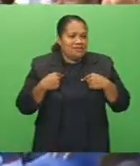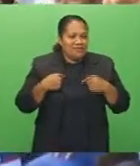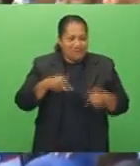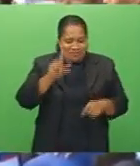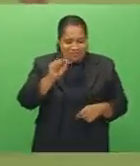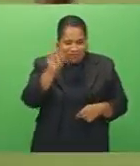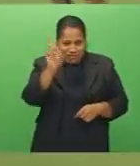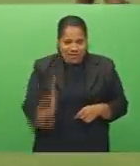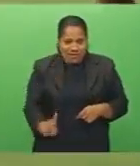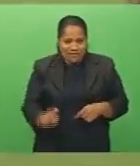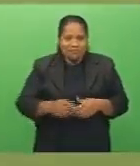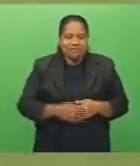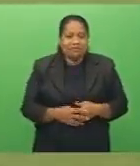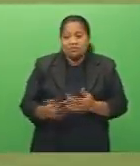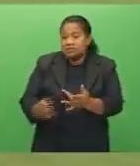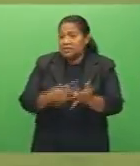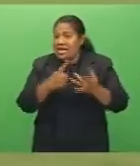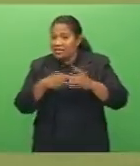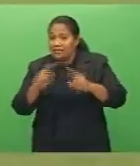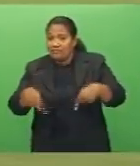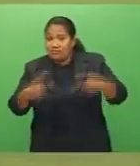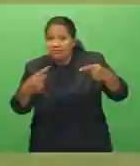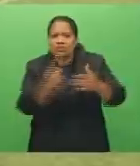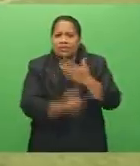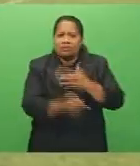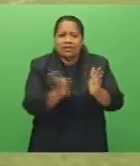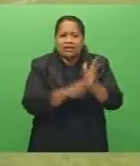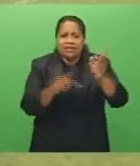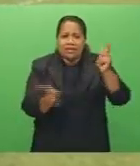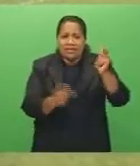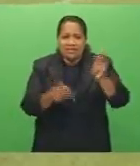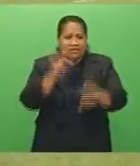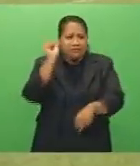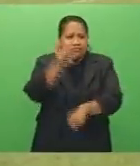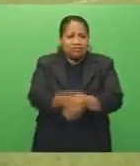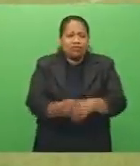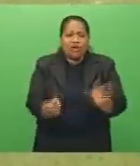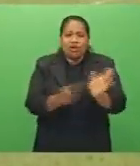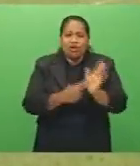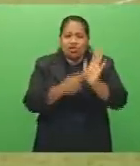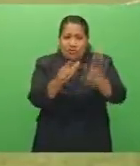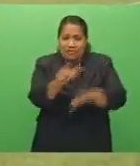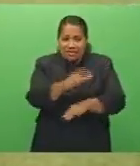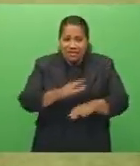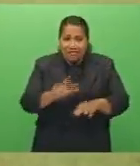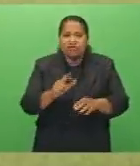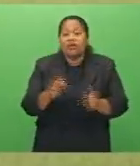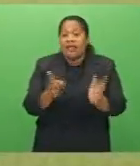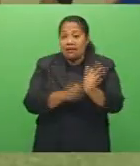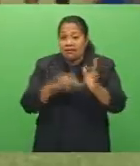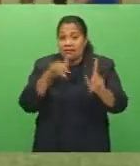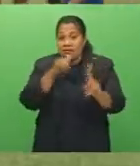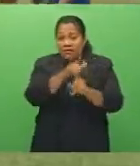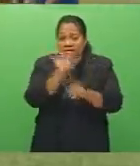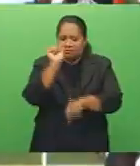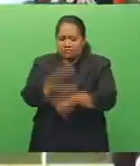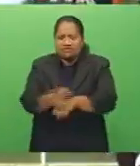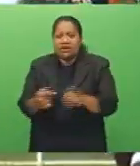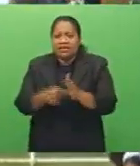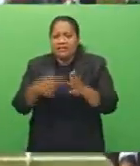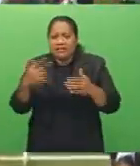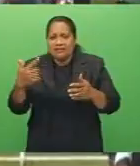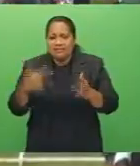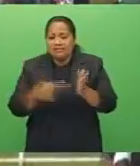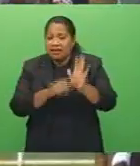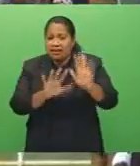other Skipper Cup matches, Naitasiri took down Northland 33-10 and Namosi defeated Tailevu 19-13. Venina